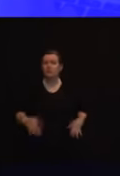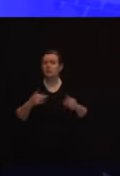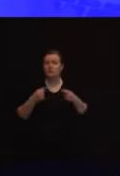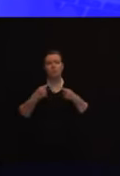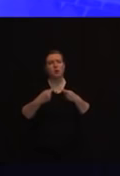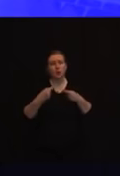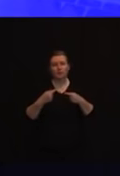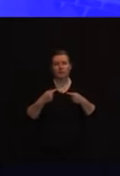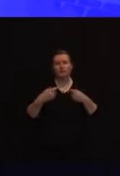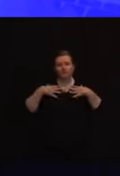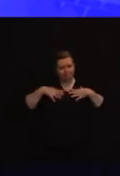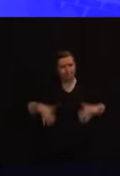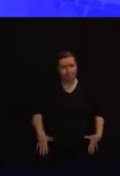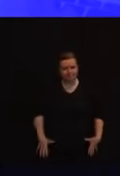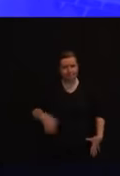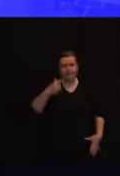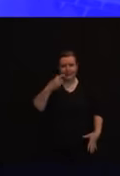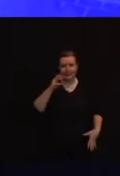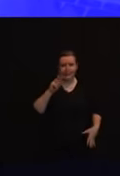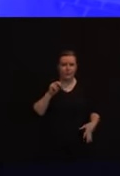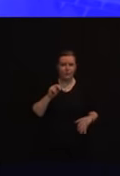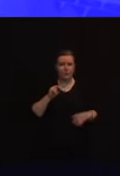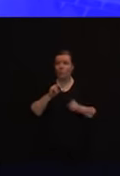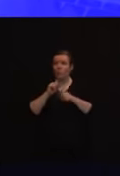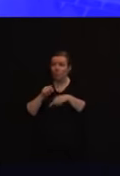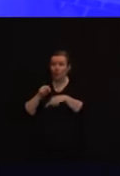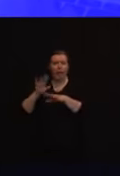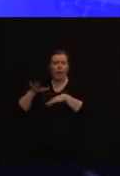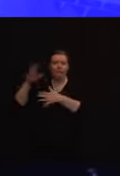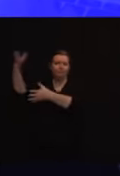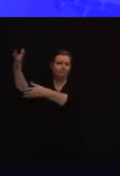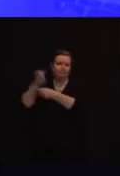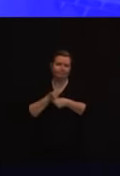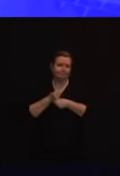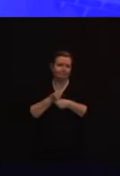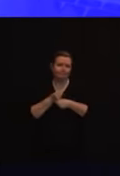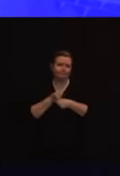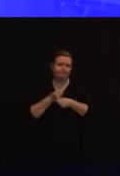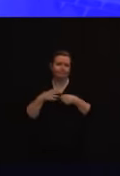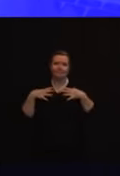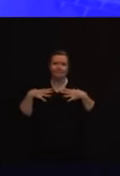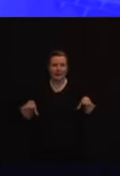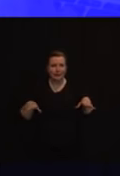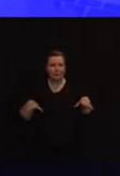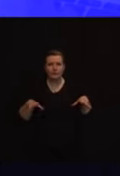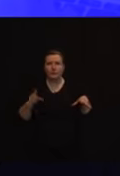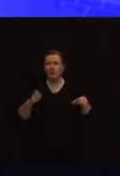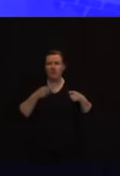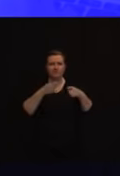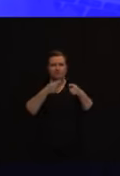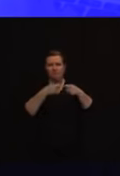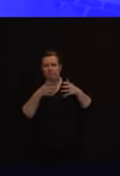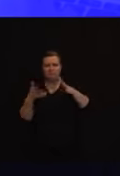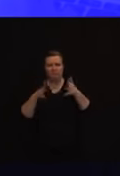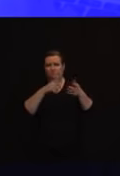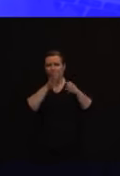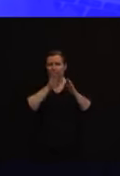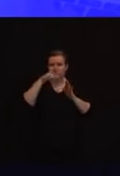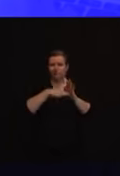an order in but hasn't been received yet. But it is a dynamic that changes. The 358 long-term